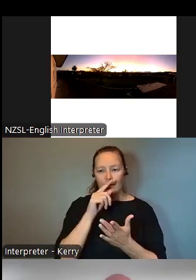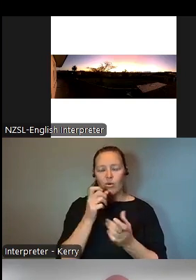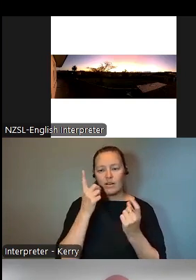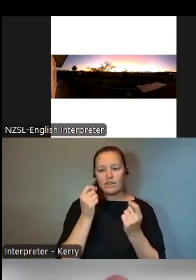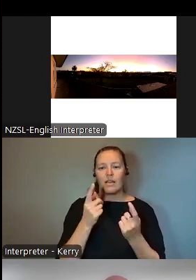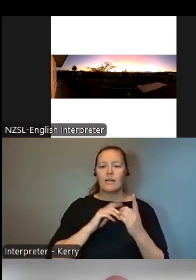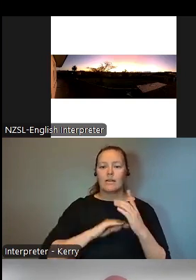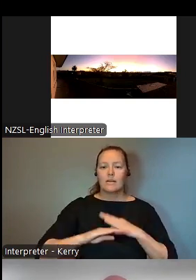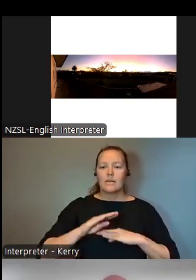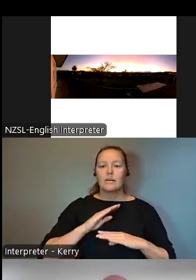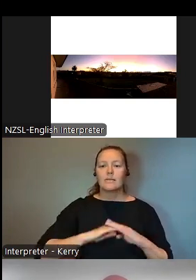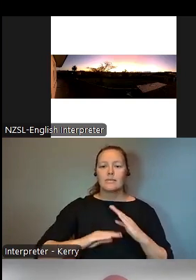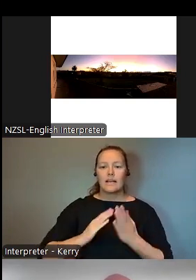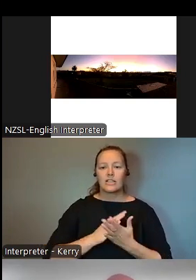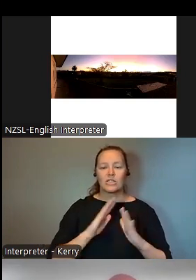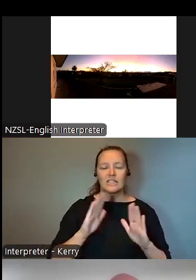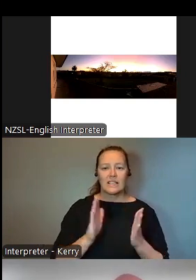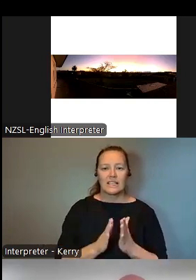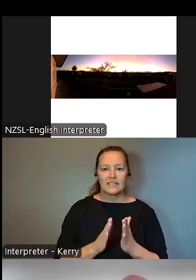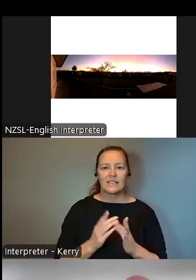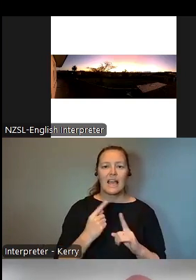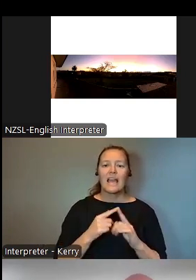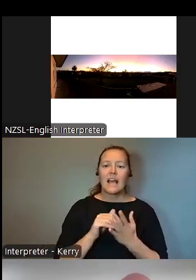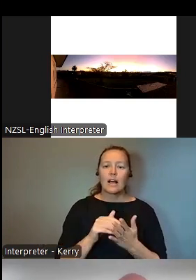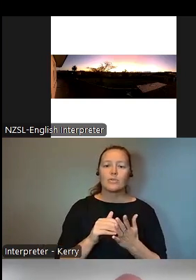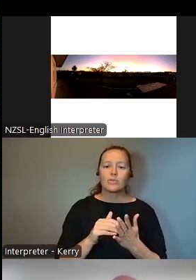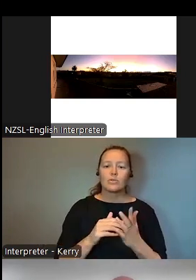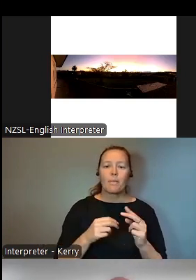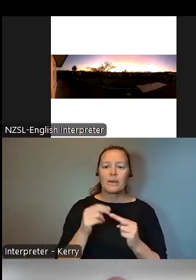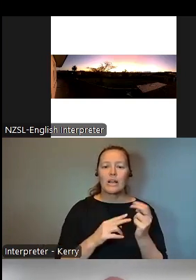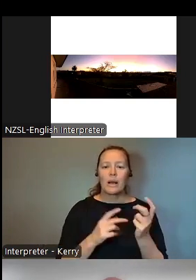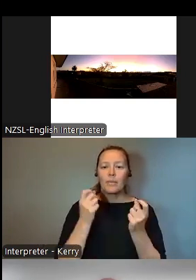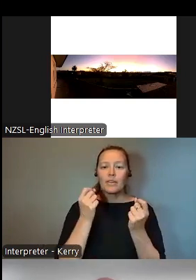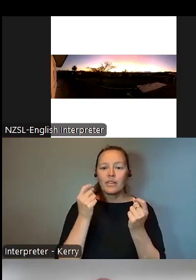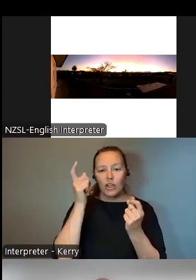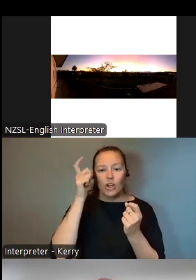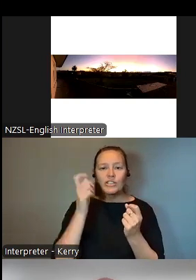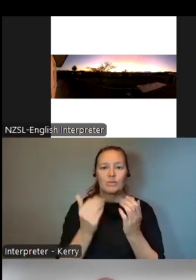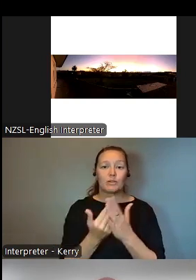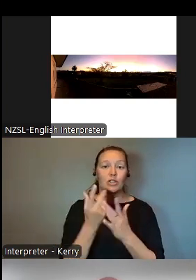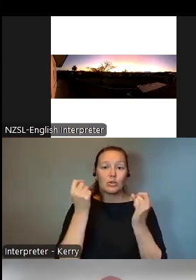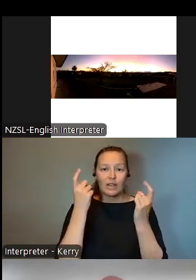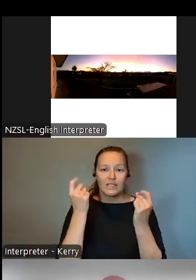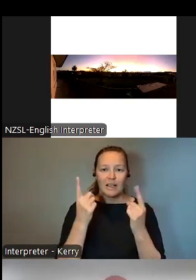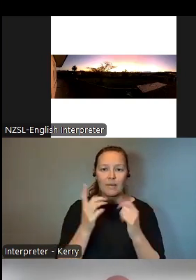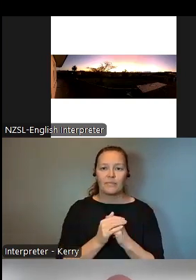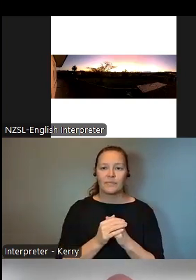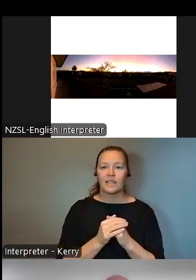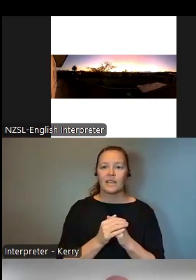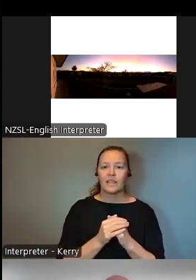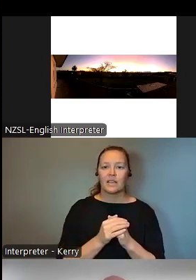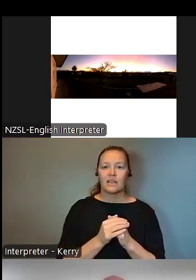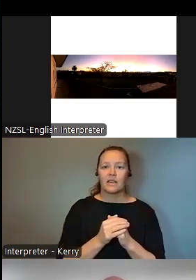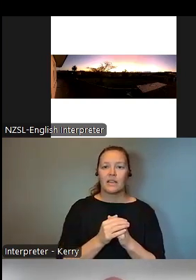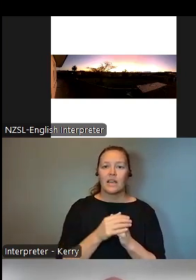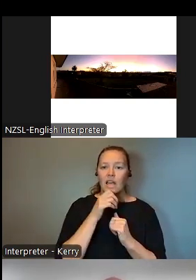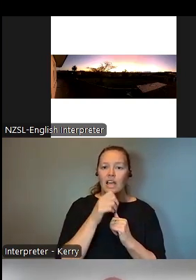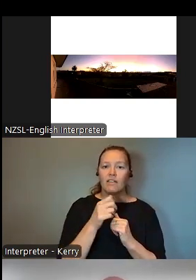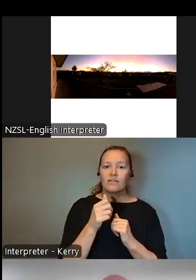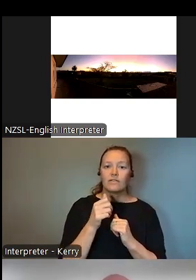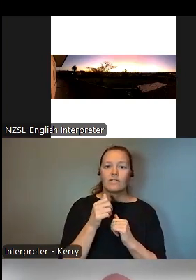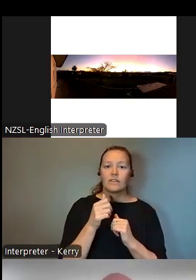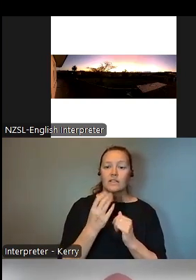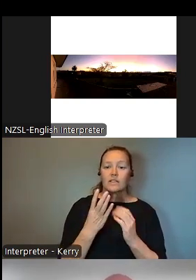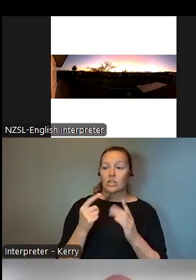to new ideas. Even if it's just walking past a classroom where something interesting, something new, something novel is